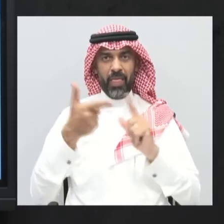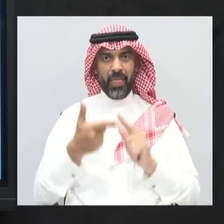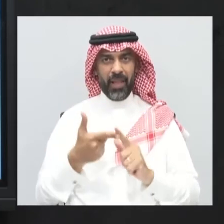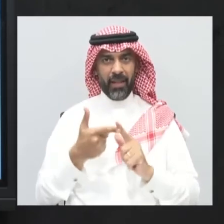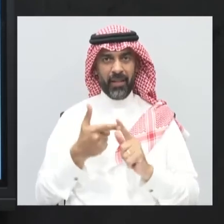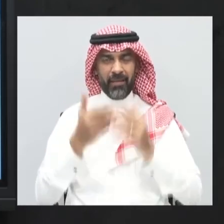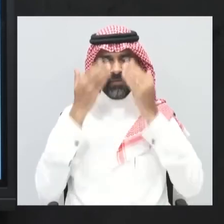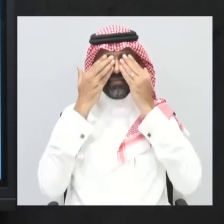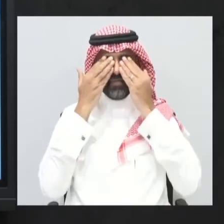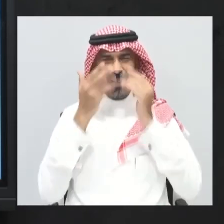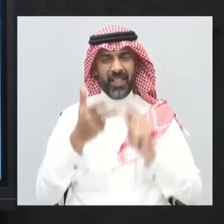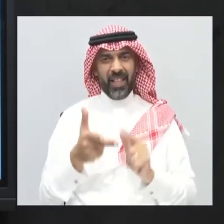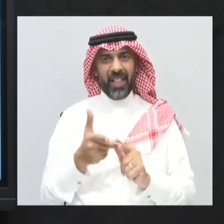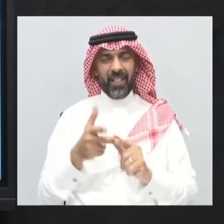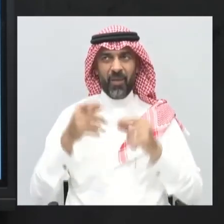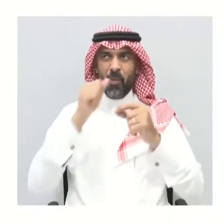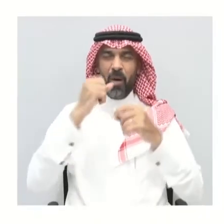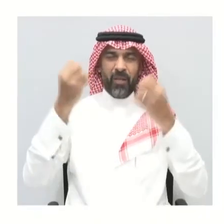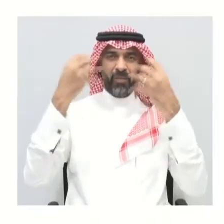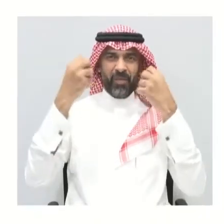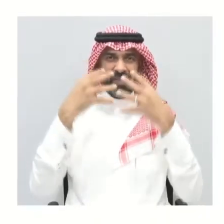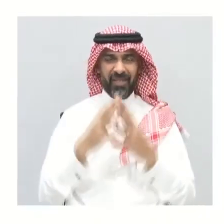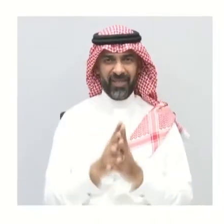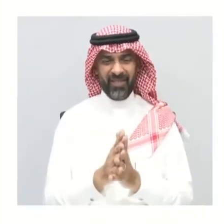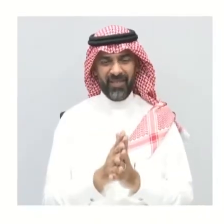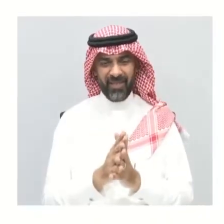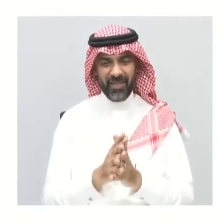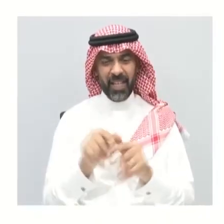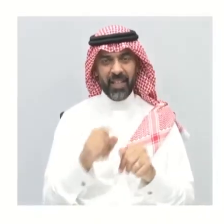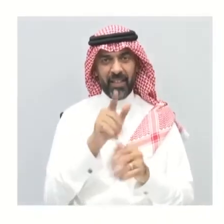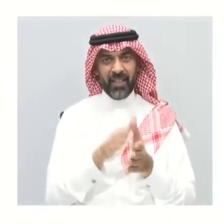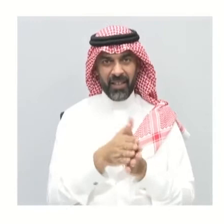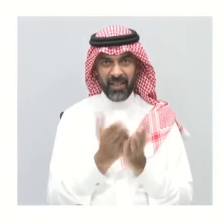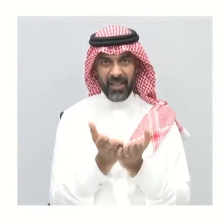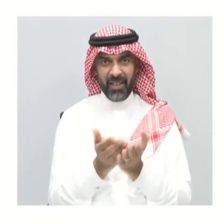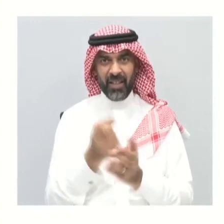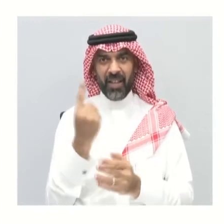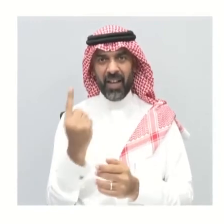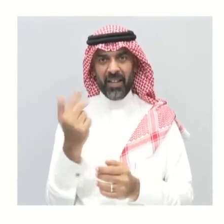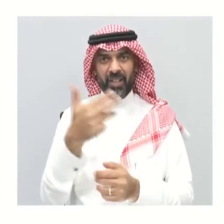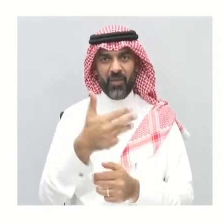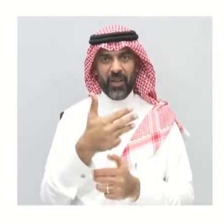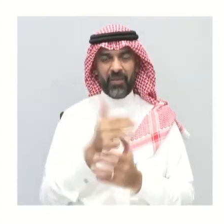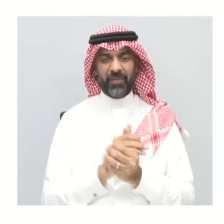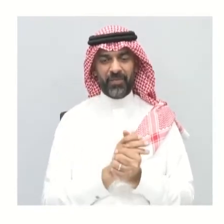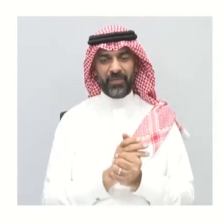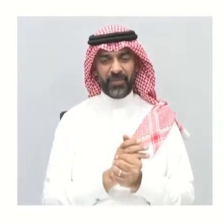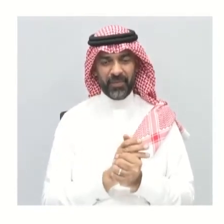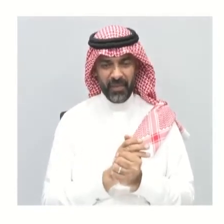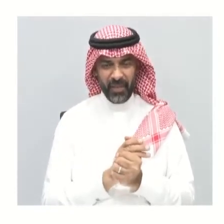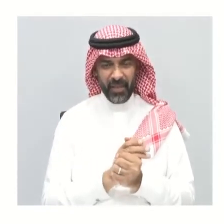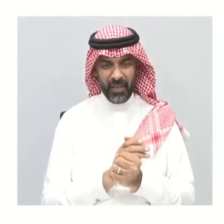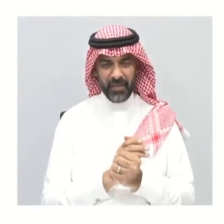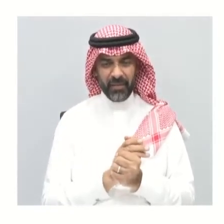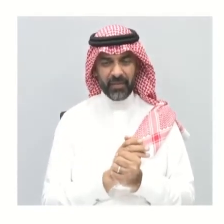Okay? You will remember them better. Okay, so now please open page 91. Please listen, point,